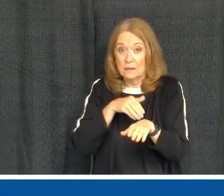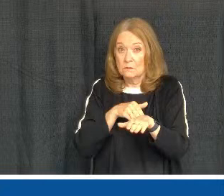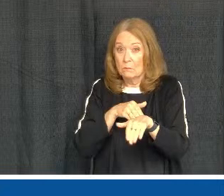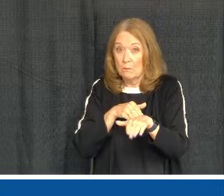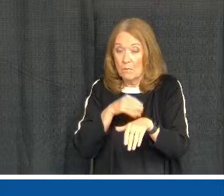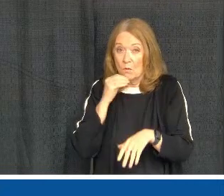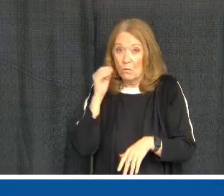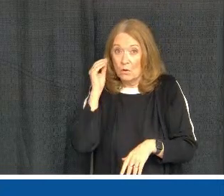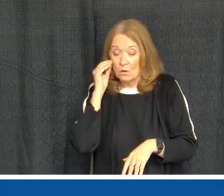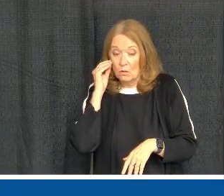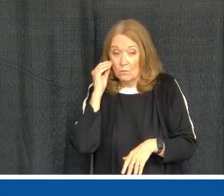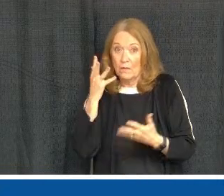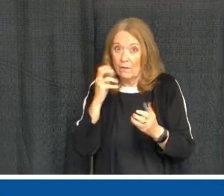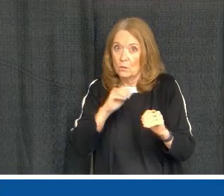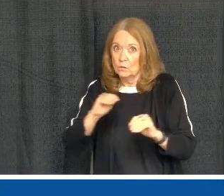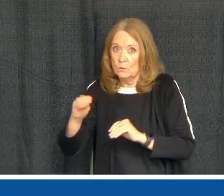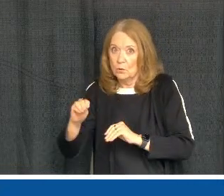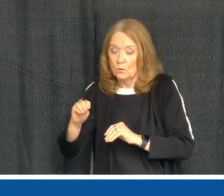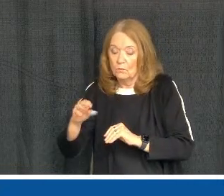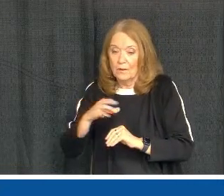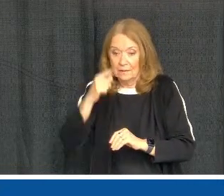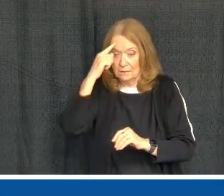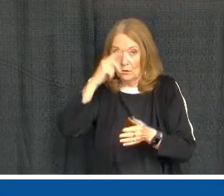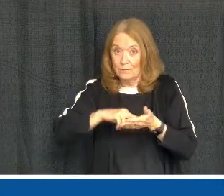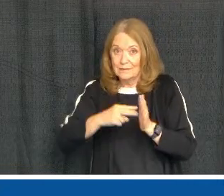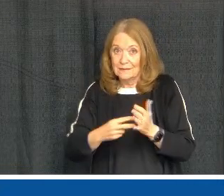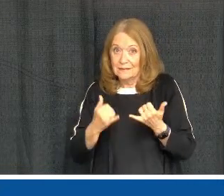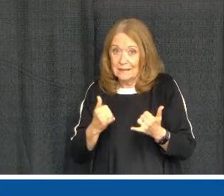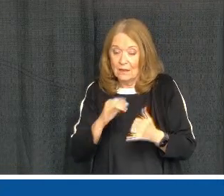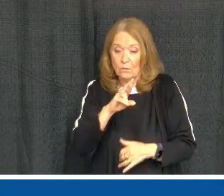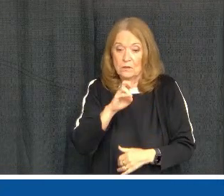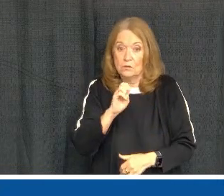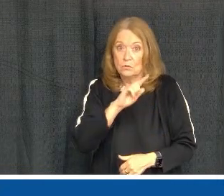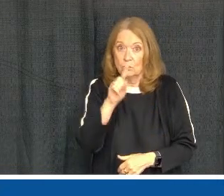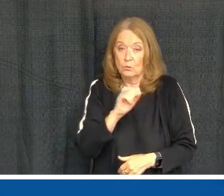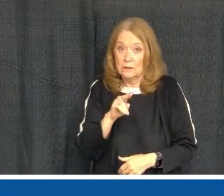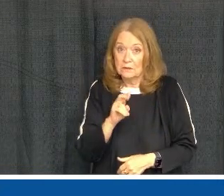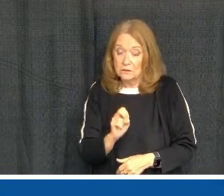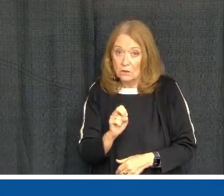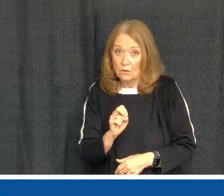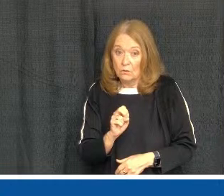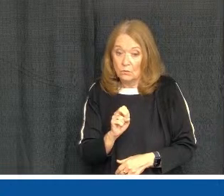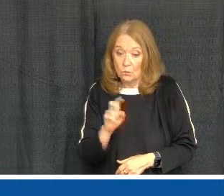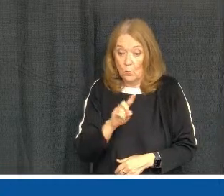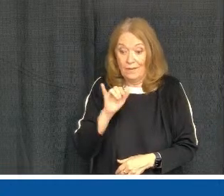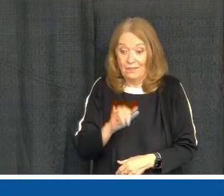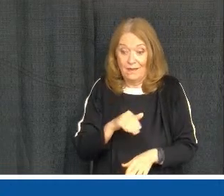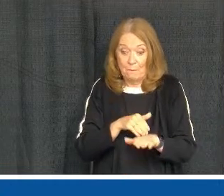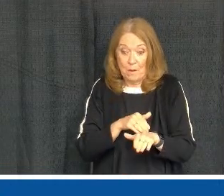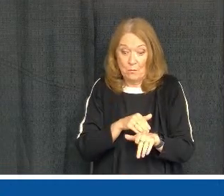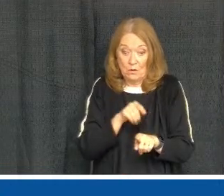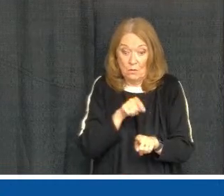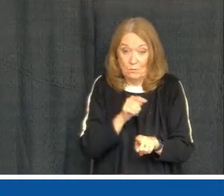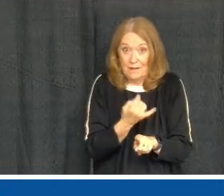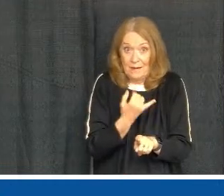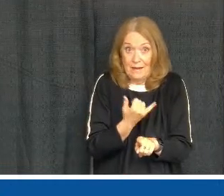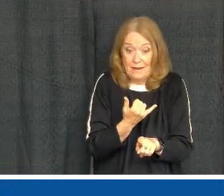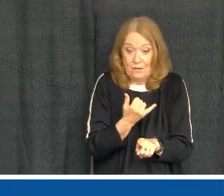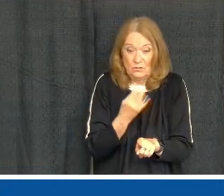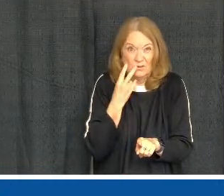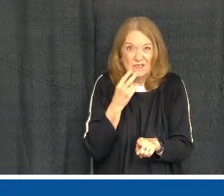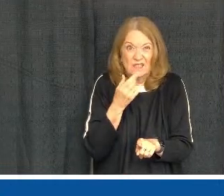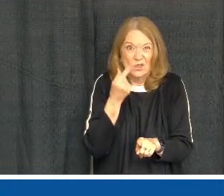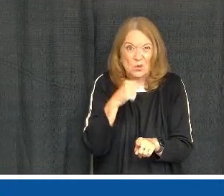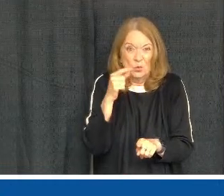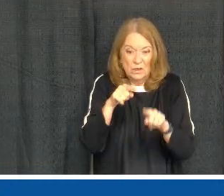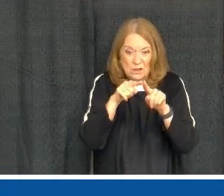they're going to remove. And their intent now is to rezone where that mobile home was, which is where you see that little green triangle